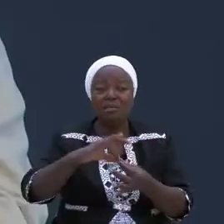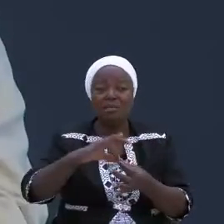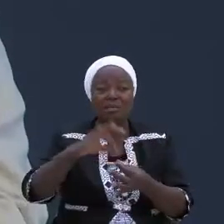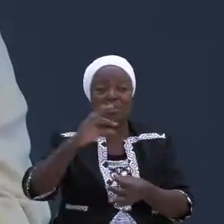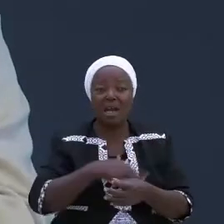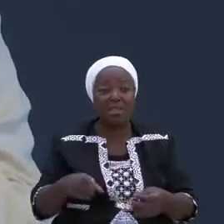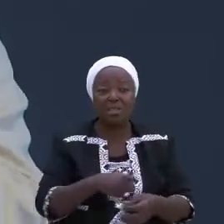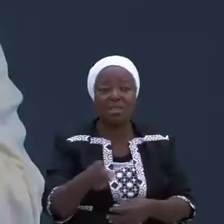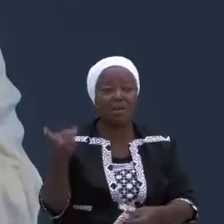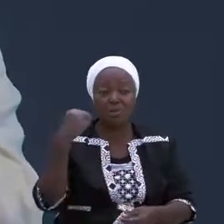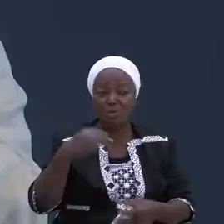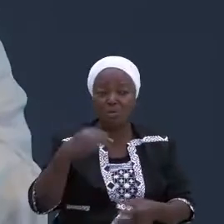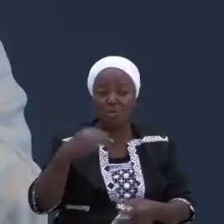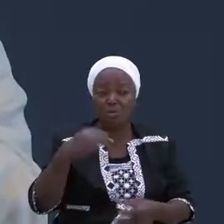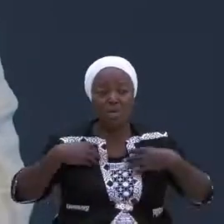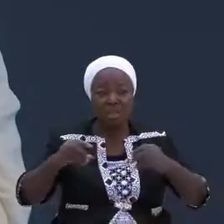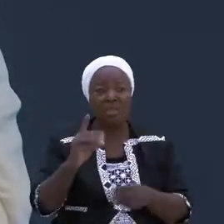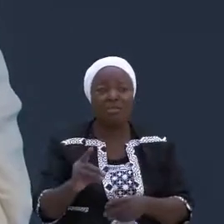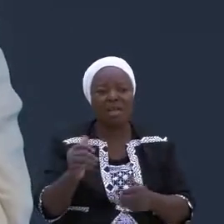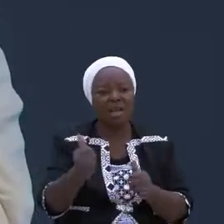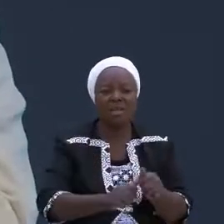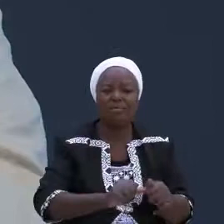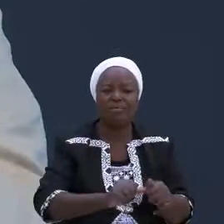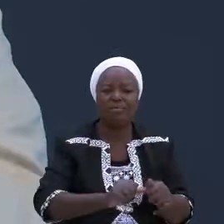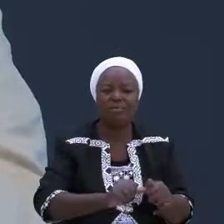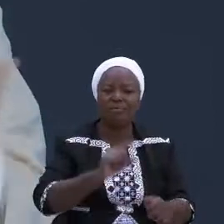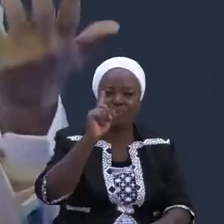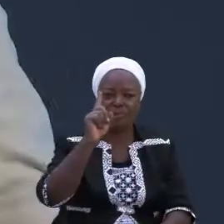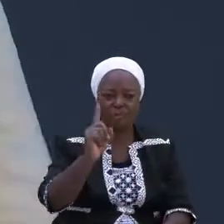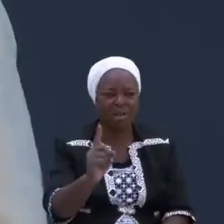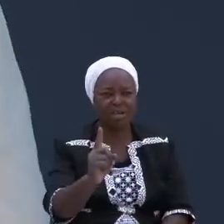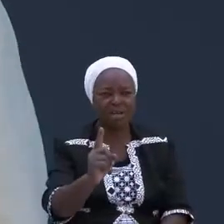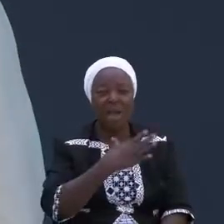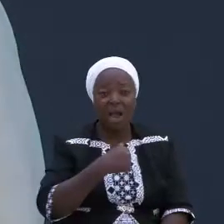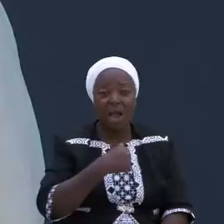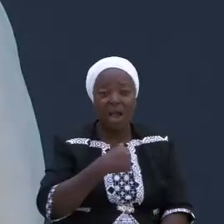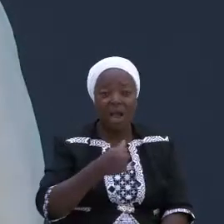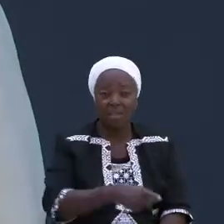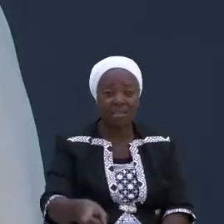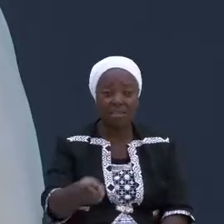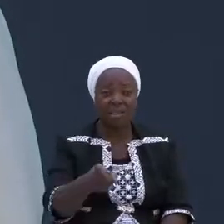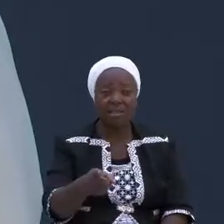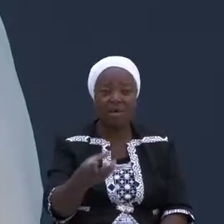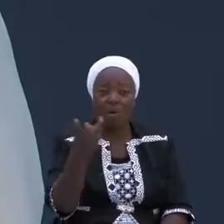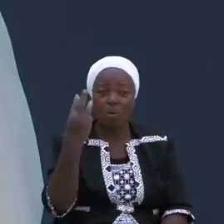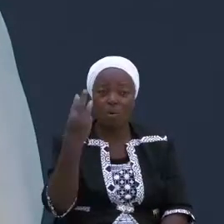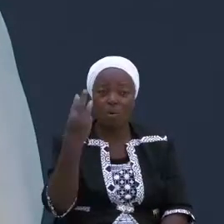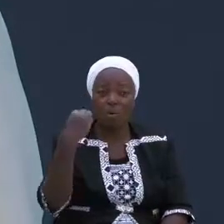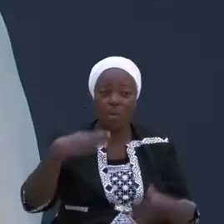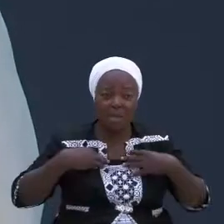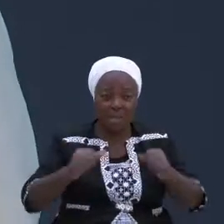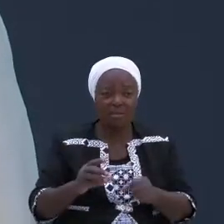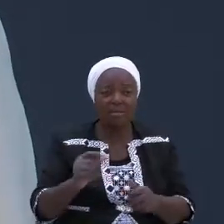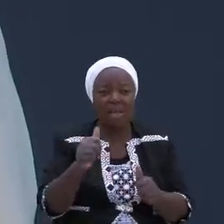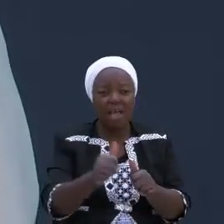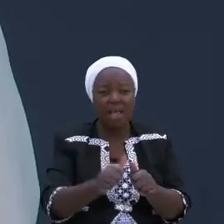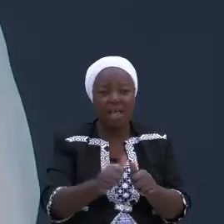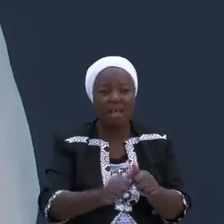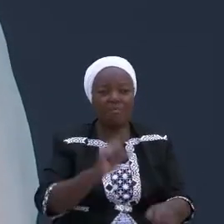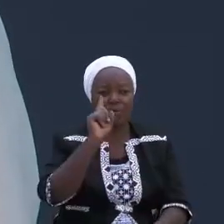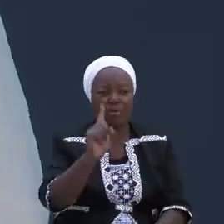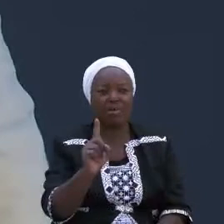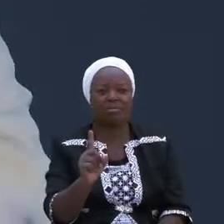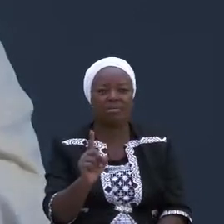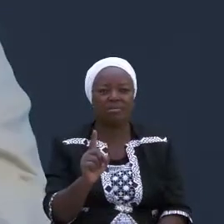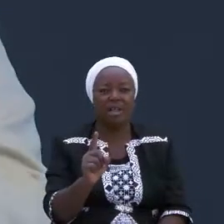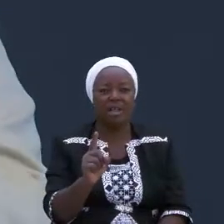were healed everyone and they were healed everyone